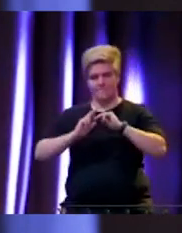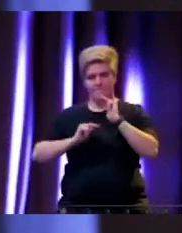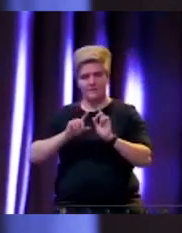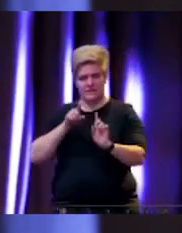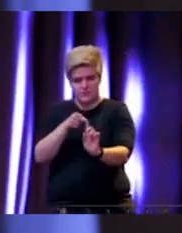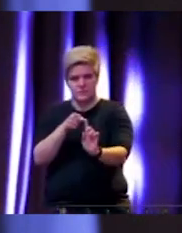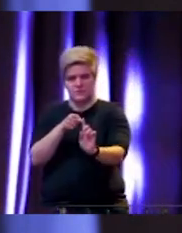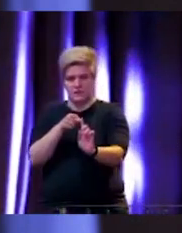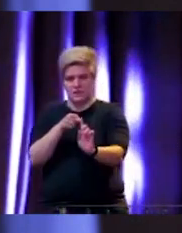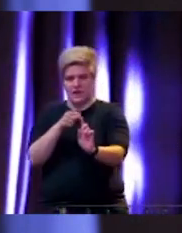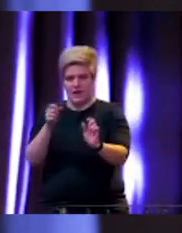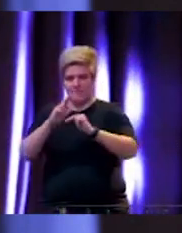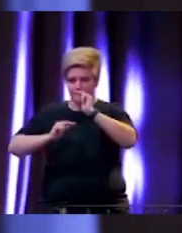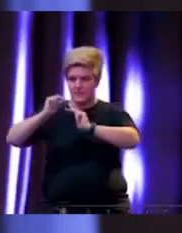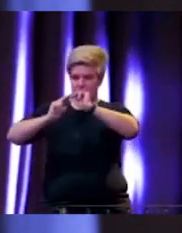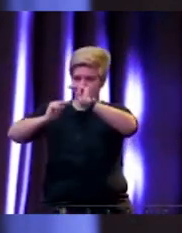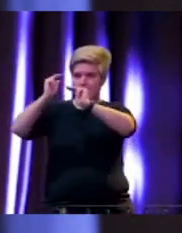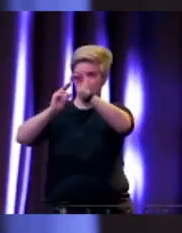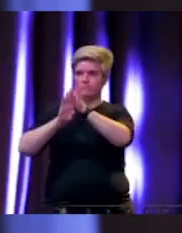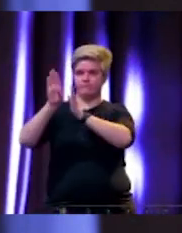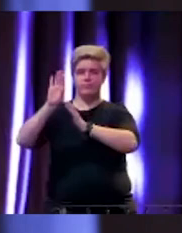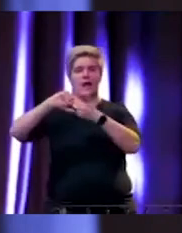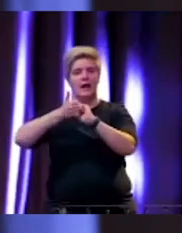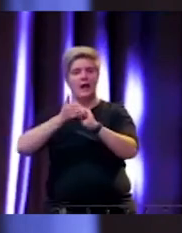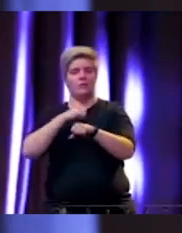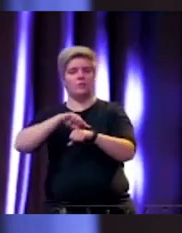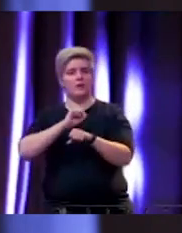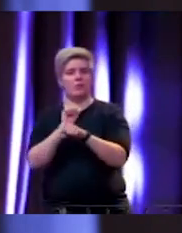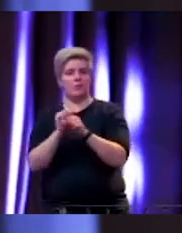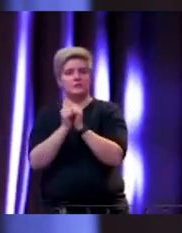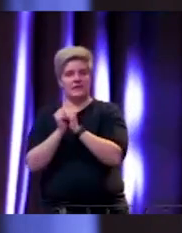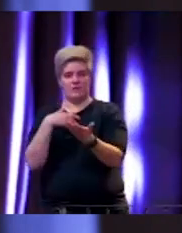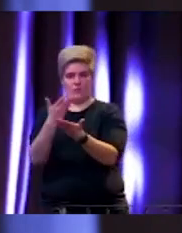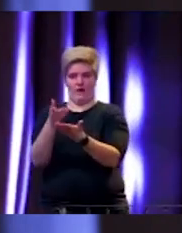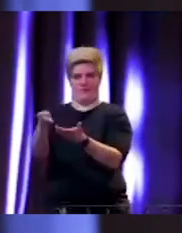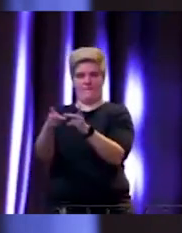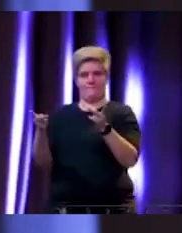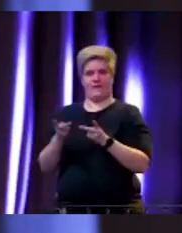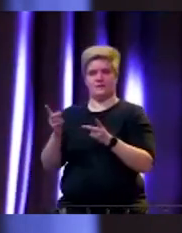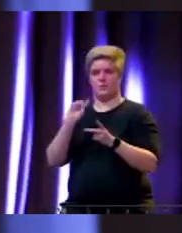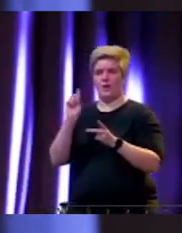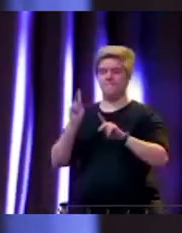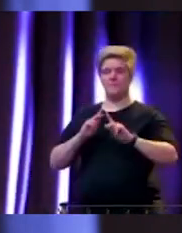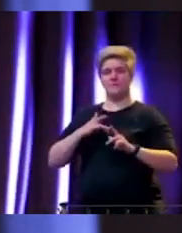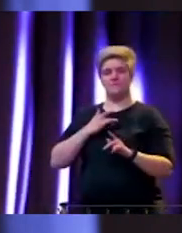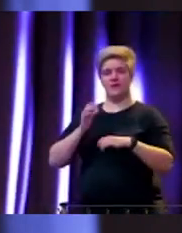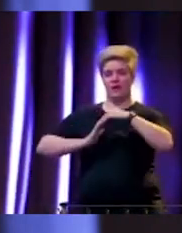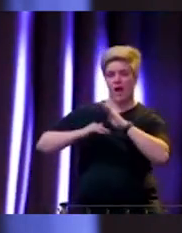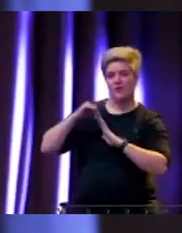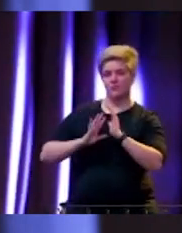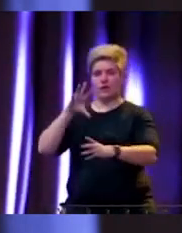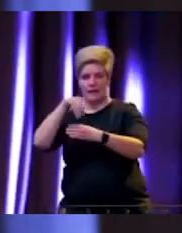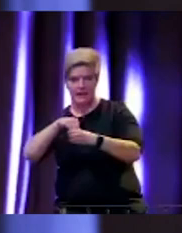folks to that space where they really feel confident and comfortable and engaged and want to be working within this greater context